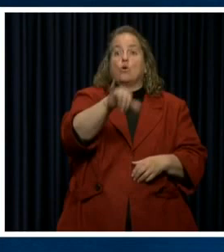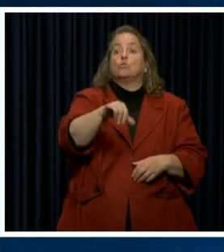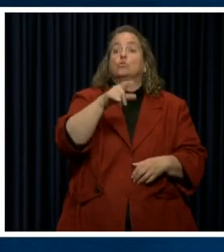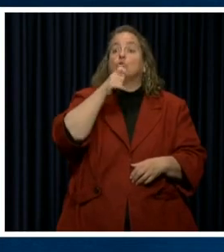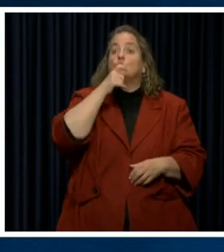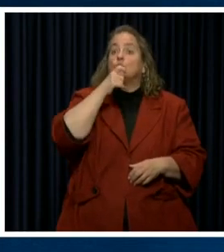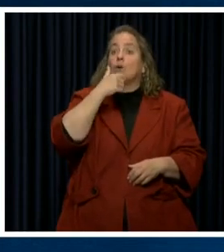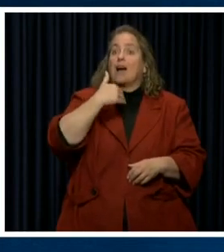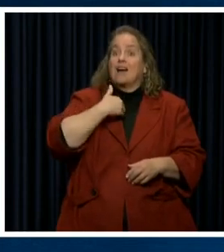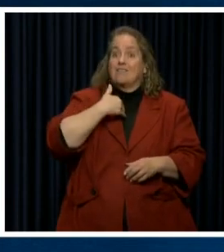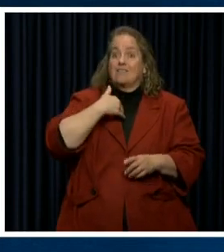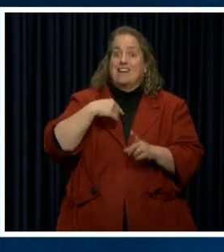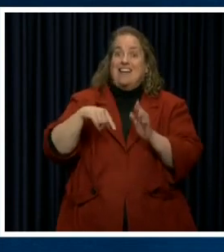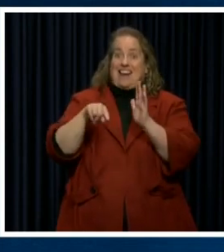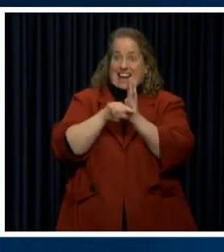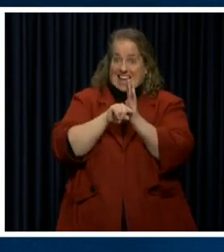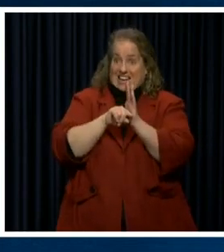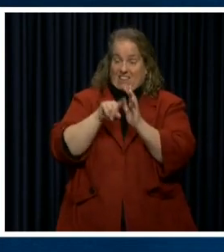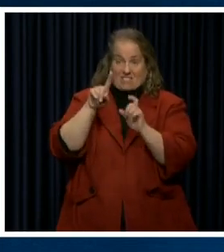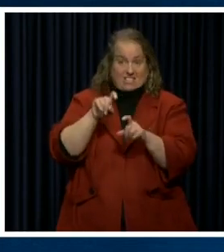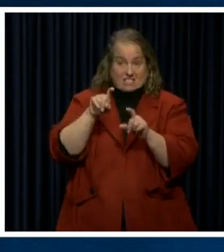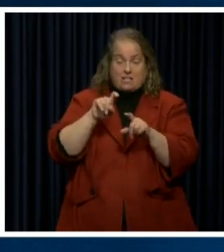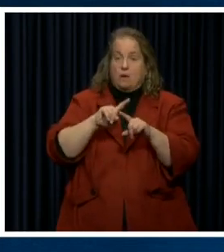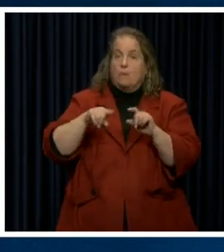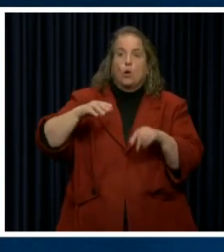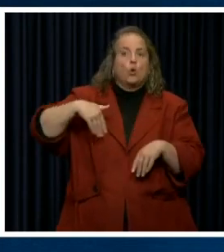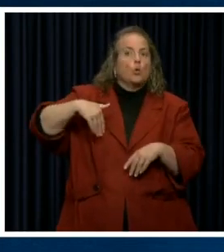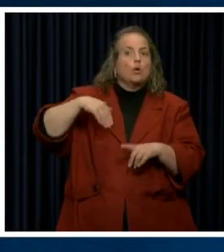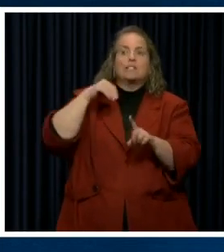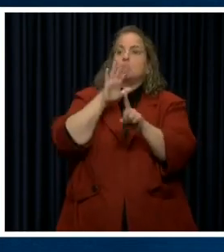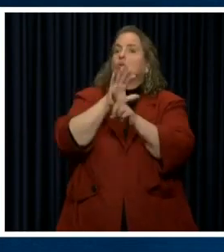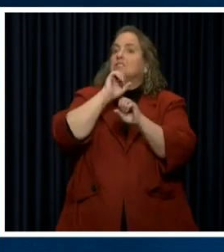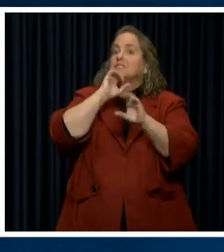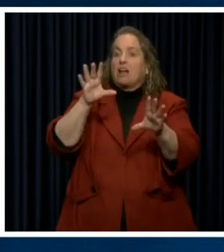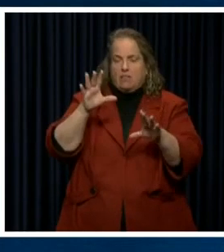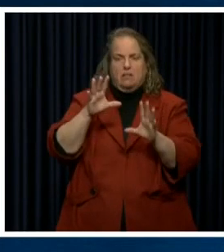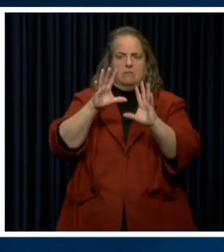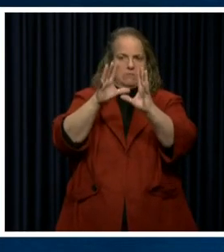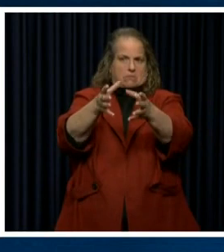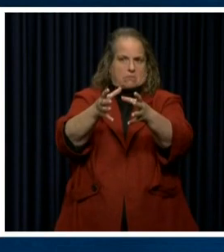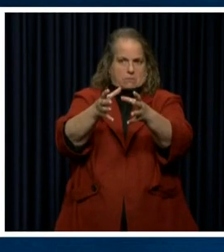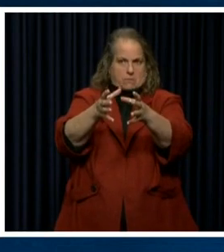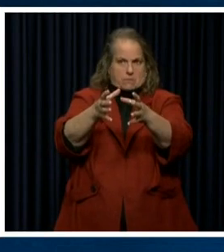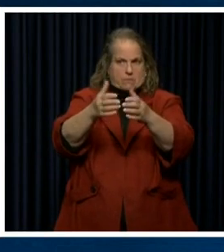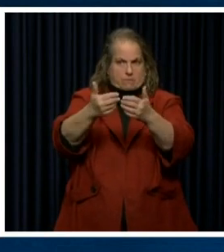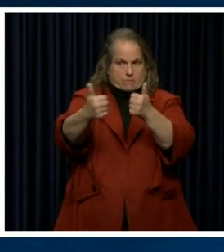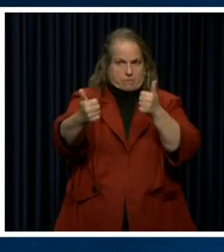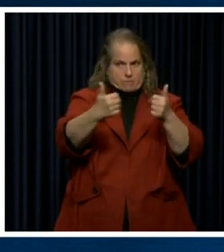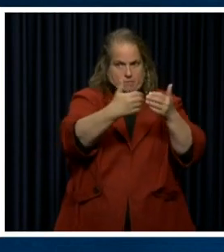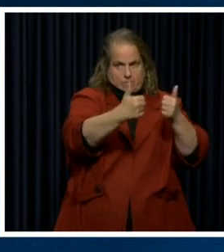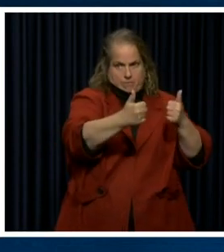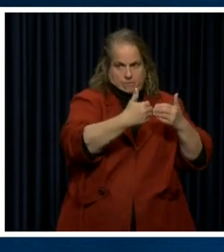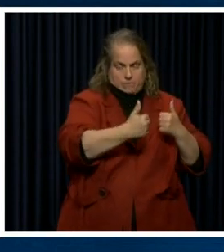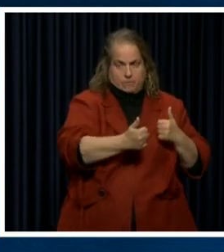had tested negative but had not been exposed, they would also separately be housed. In addition, we